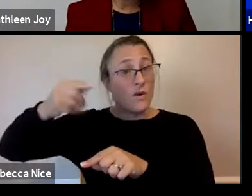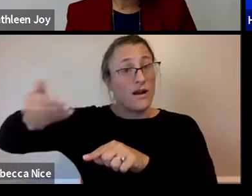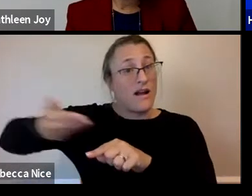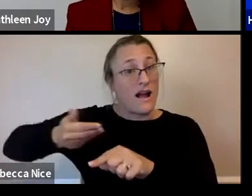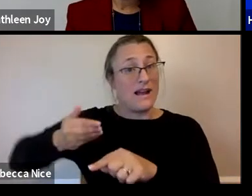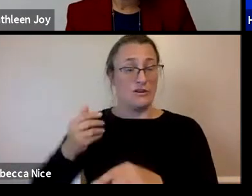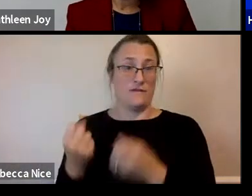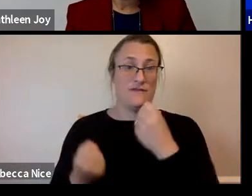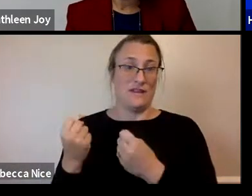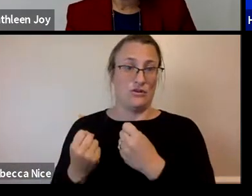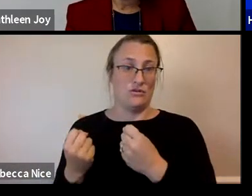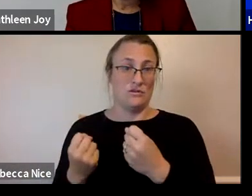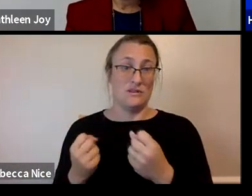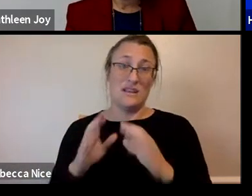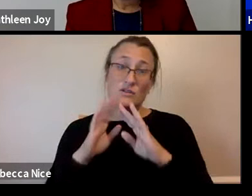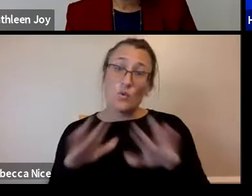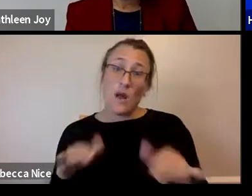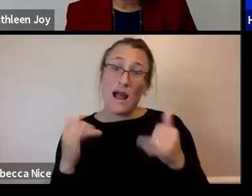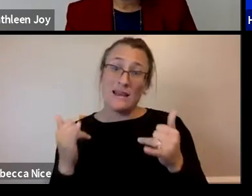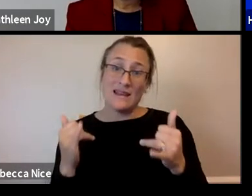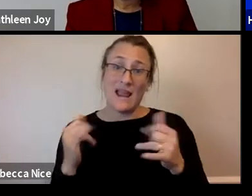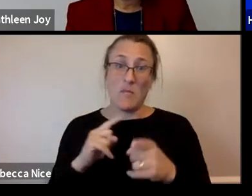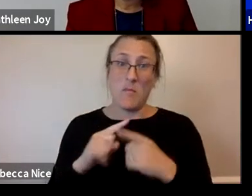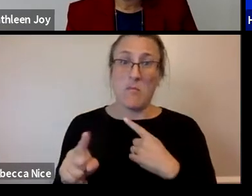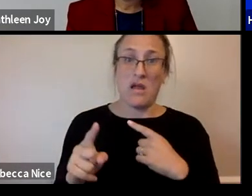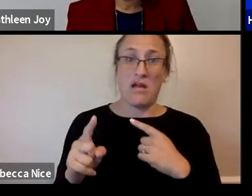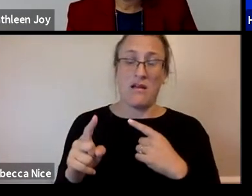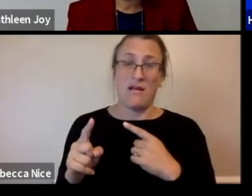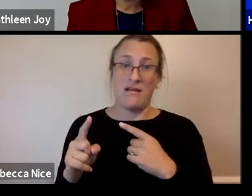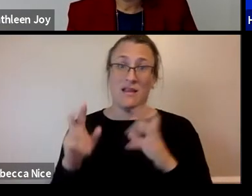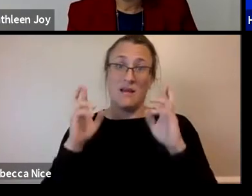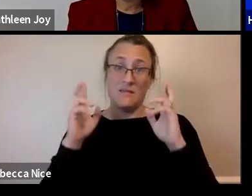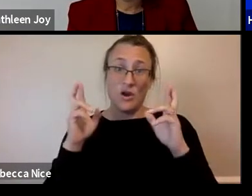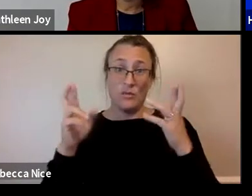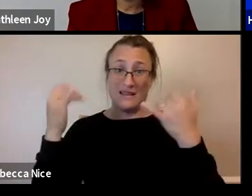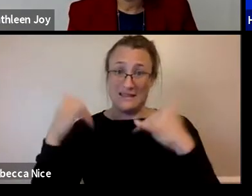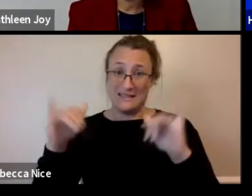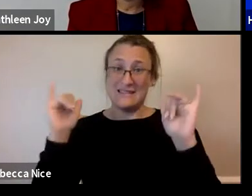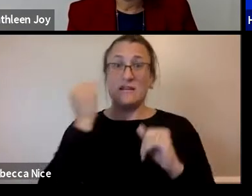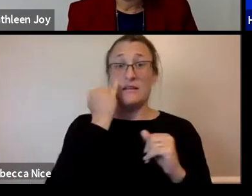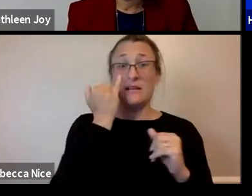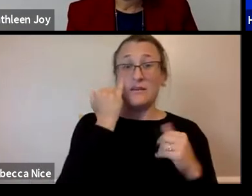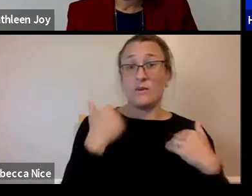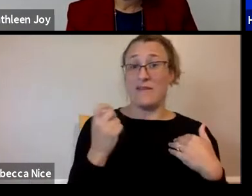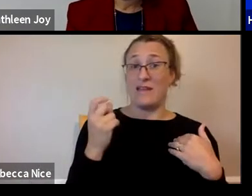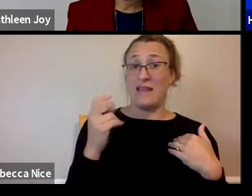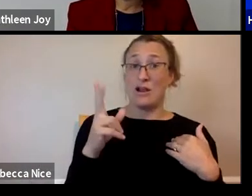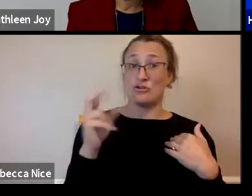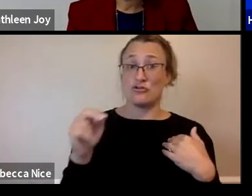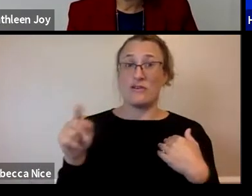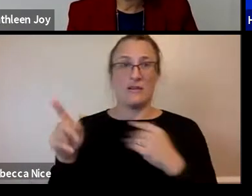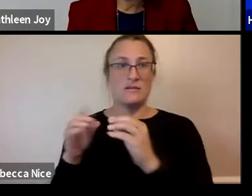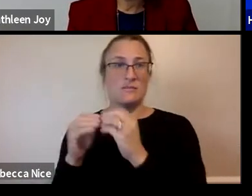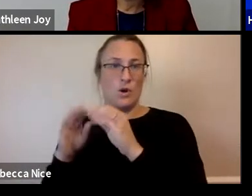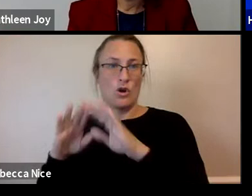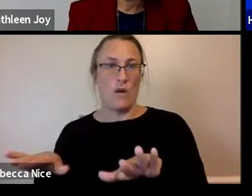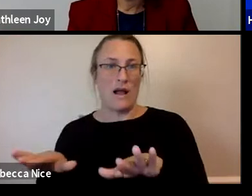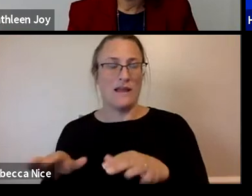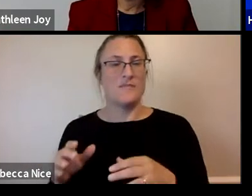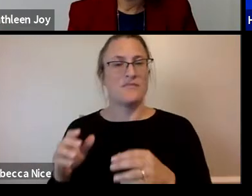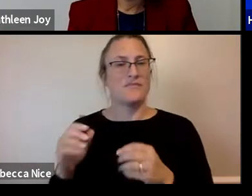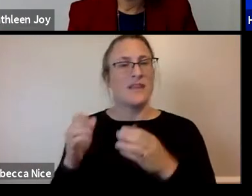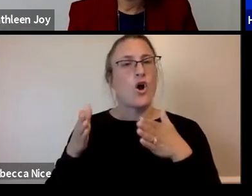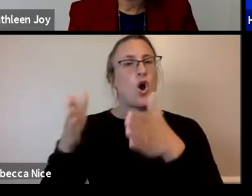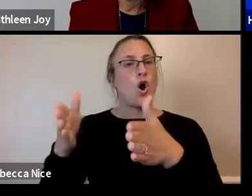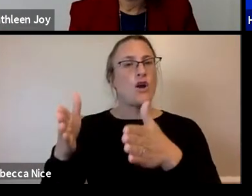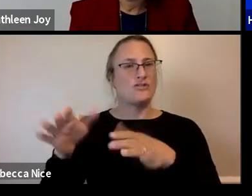quieter now, I'd like to think this is what it will be like when we have an AirTrain. Much of the on-street parking is taken by